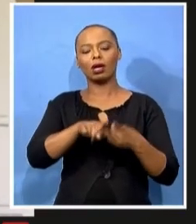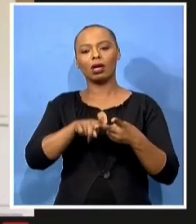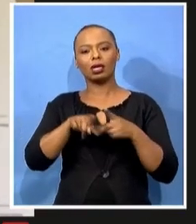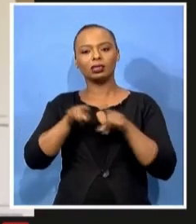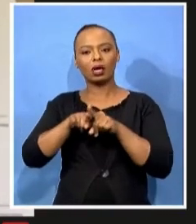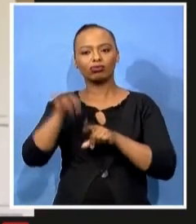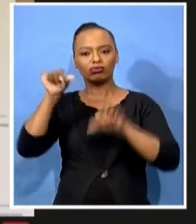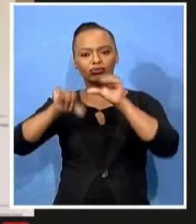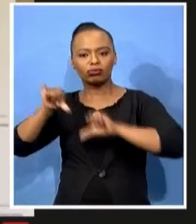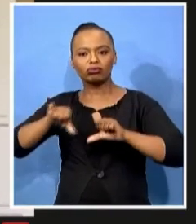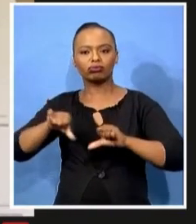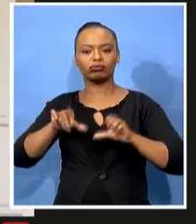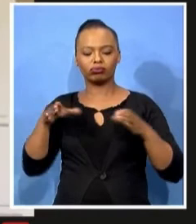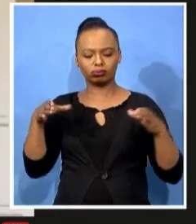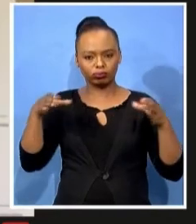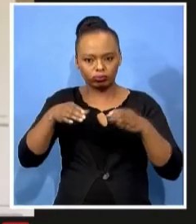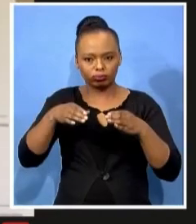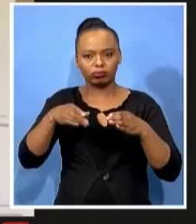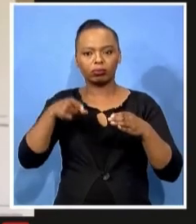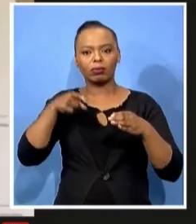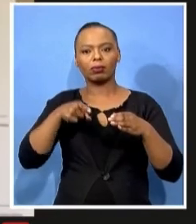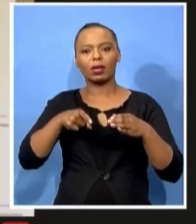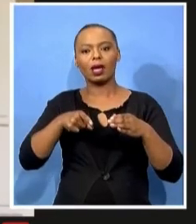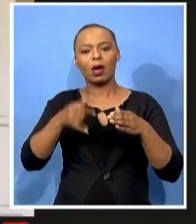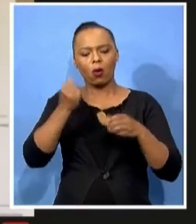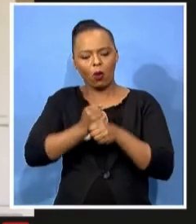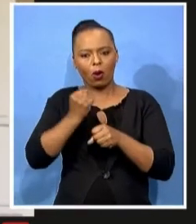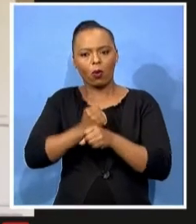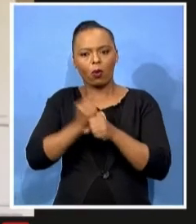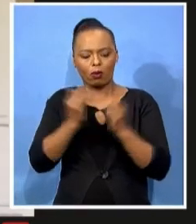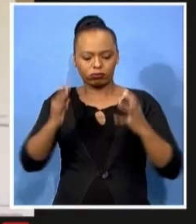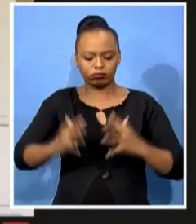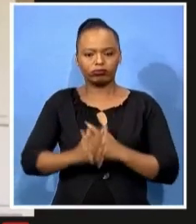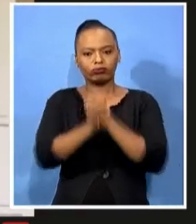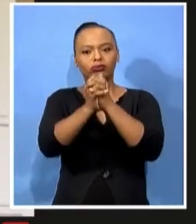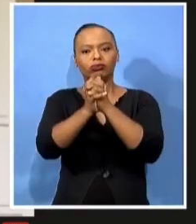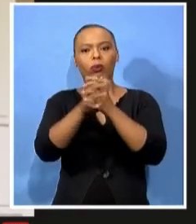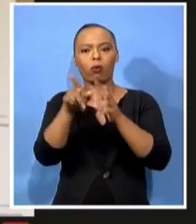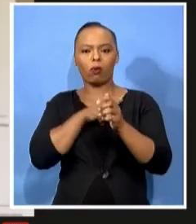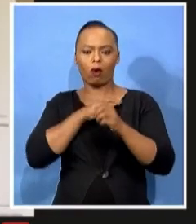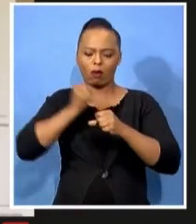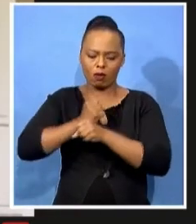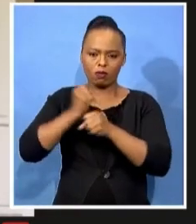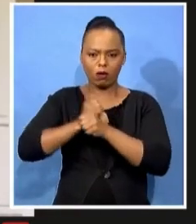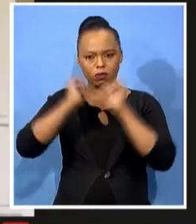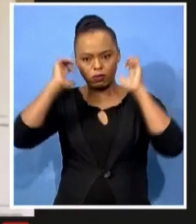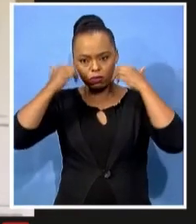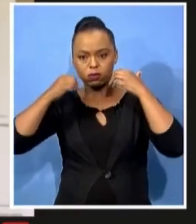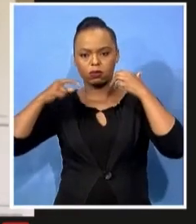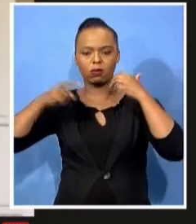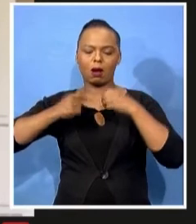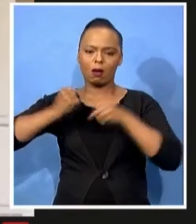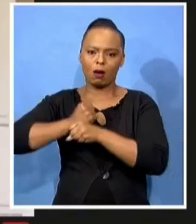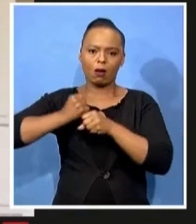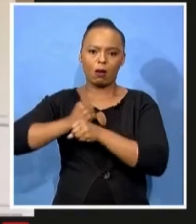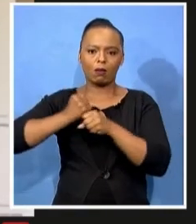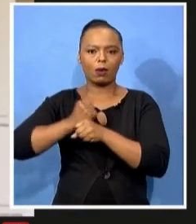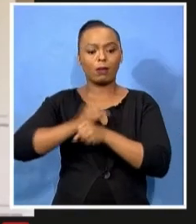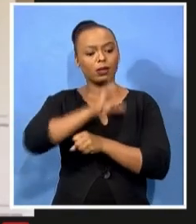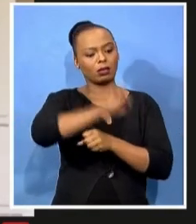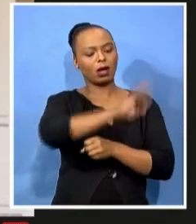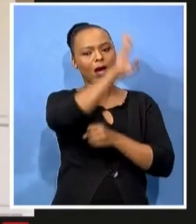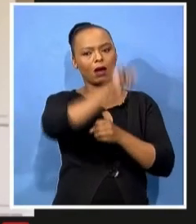new information that comes from that level. I must say South Africa is working with a number of international partners